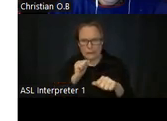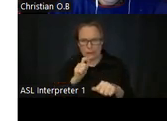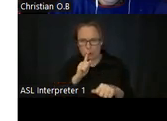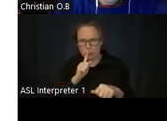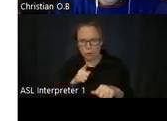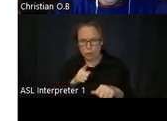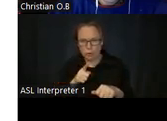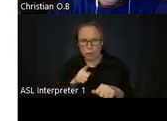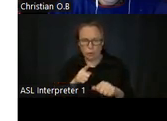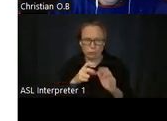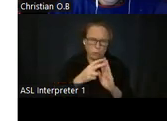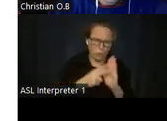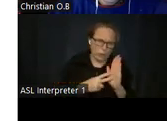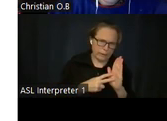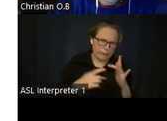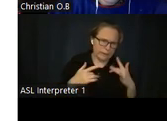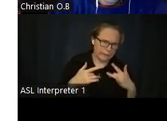Status and outcomes.